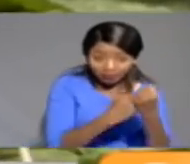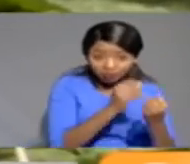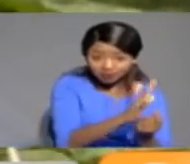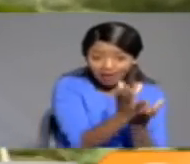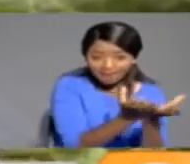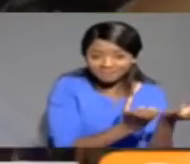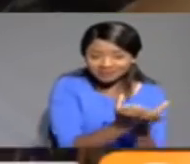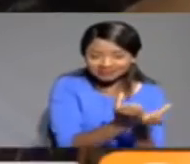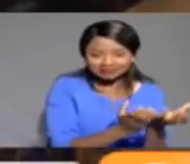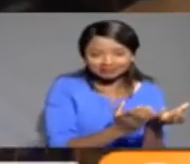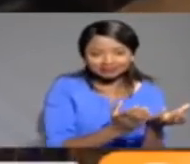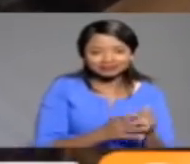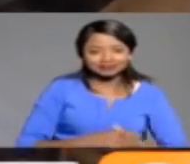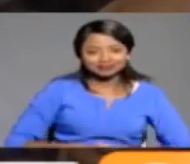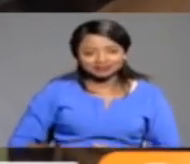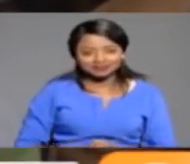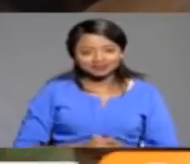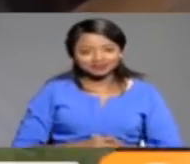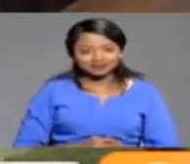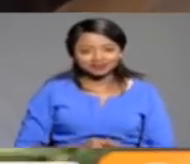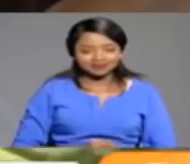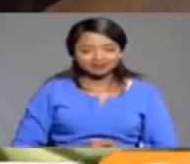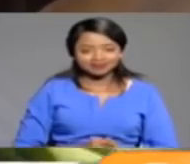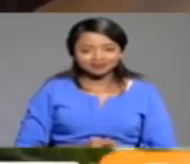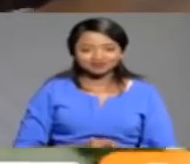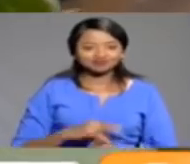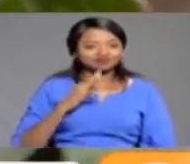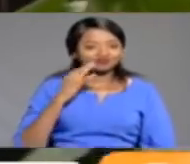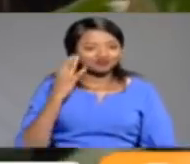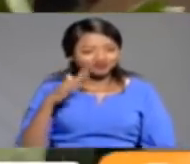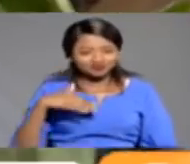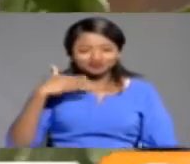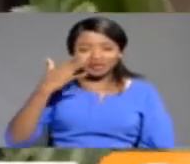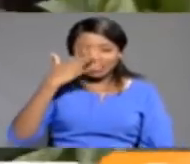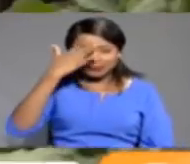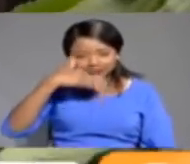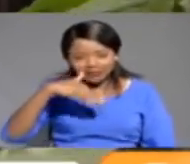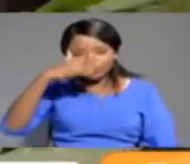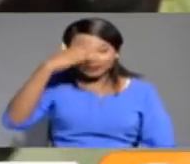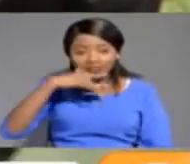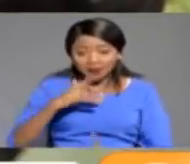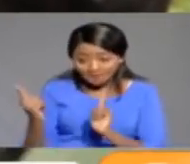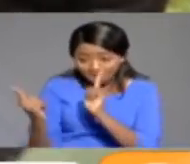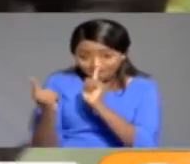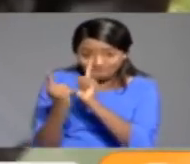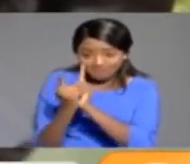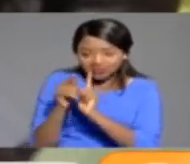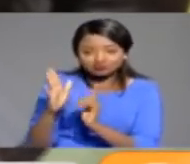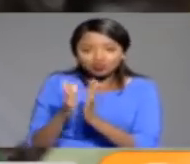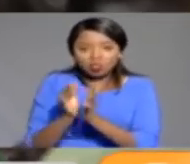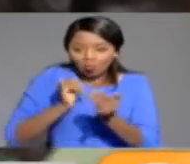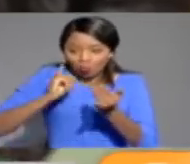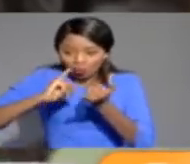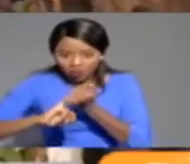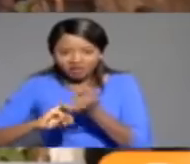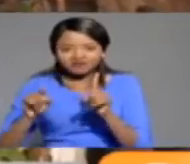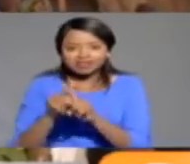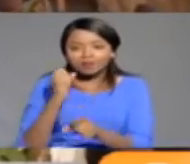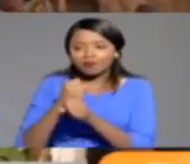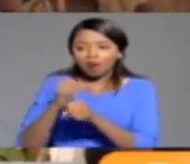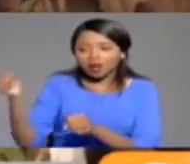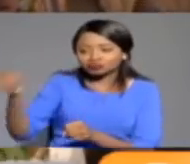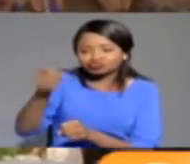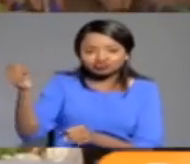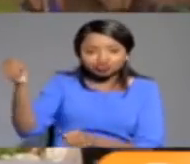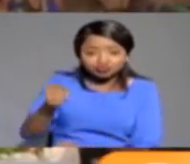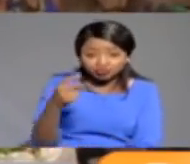not in doubt. Each day, early in the morning, you meet him, his wife and two assistants, working diligently